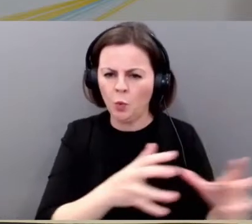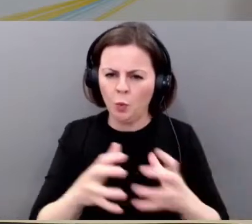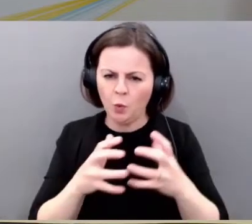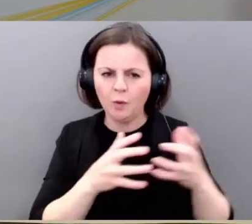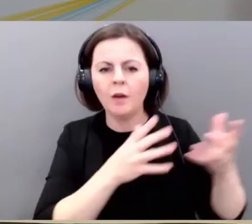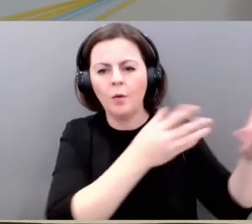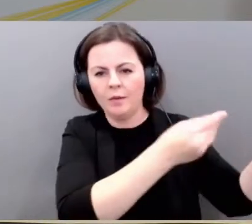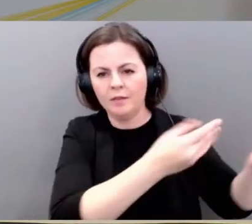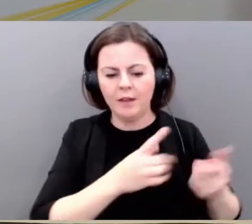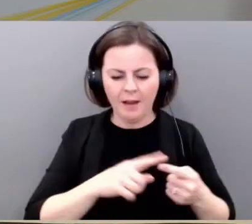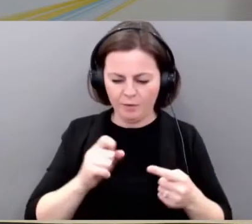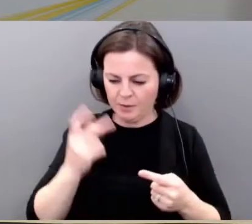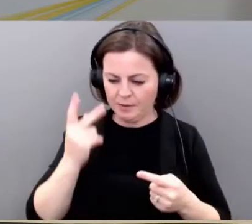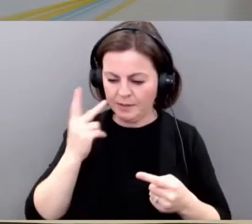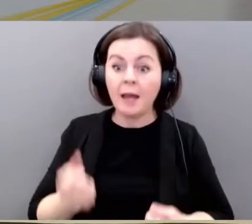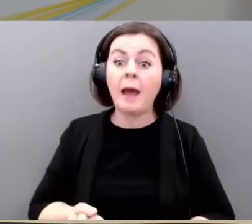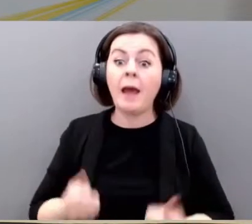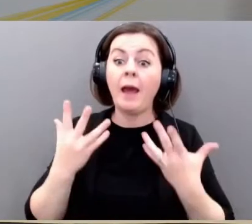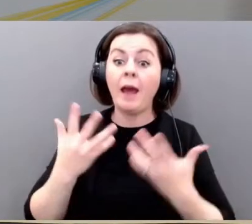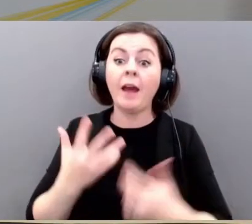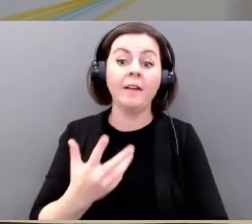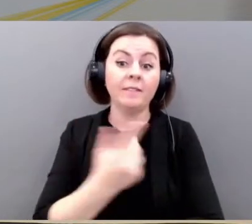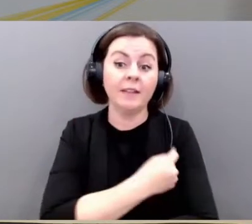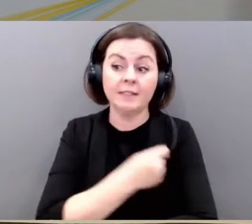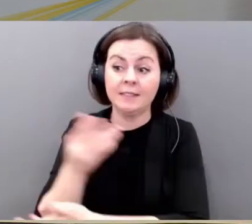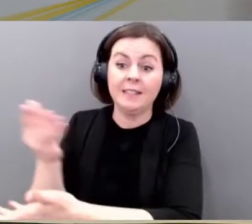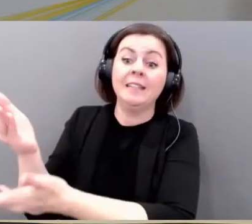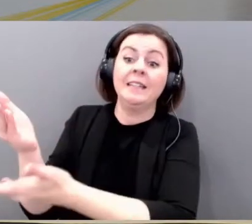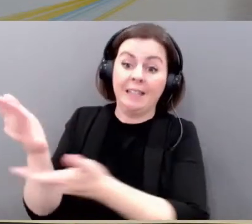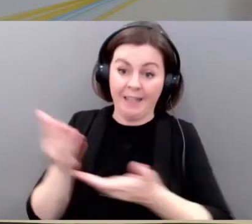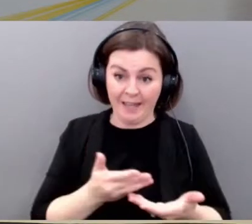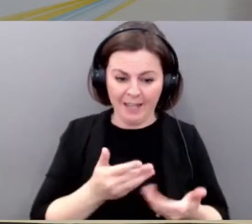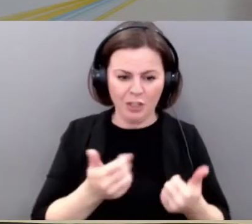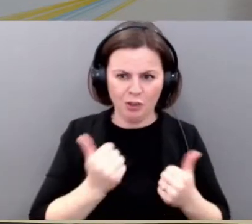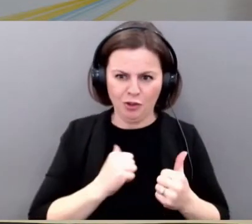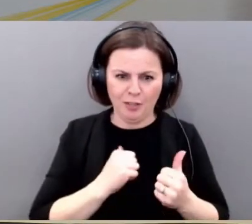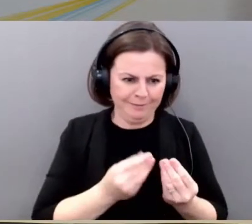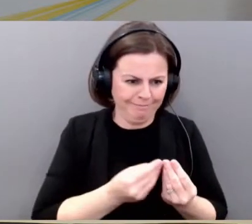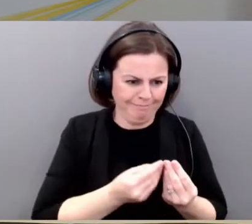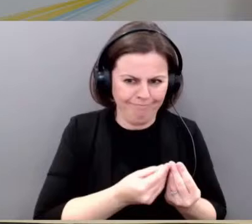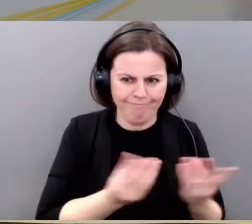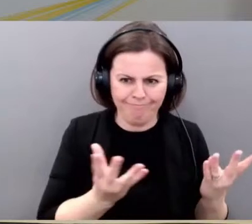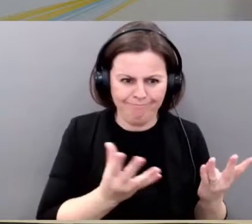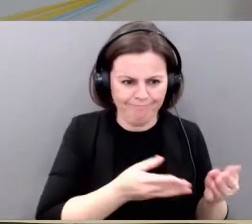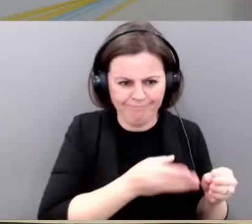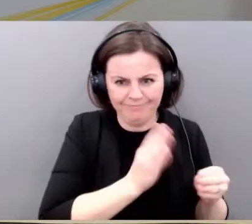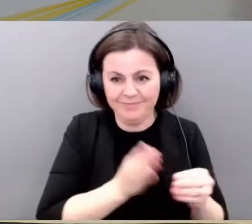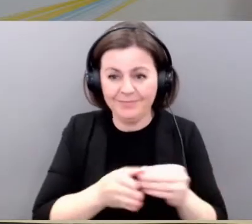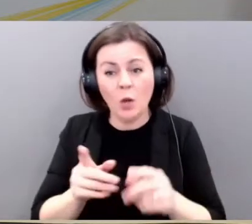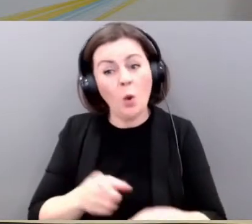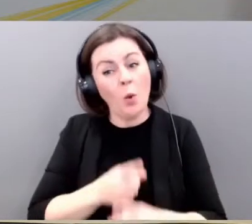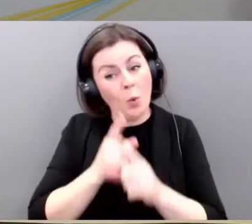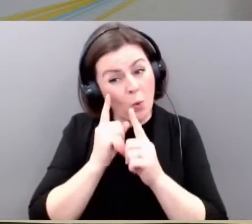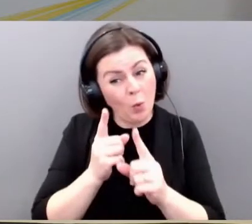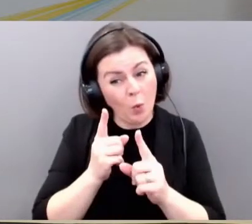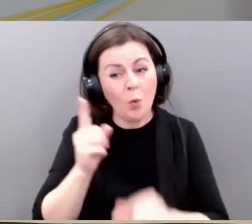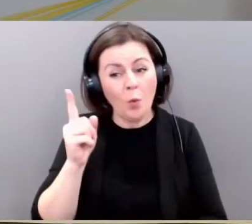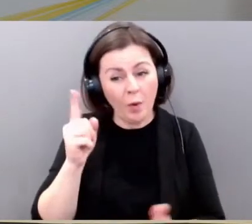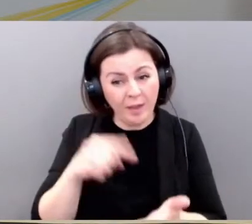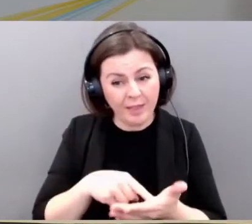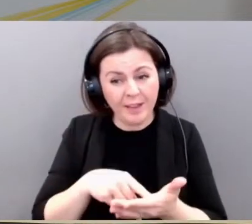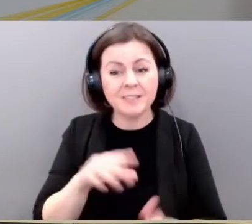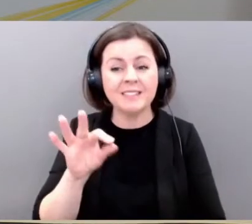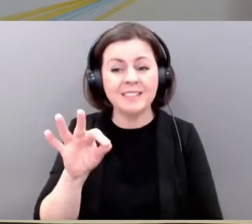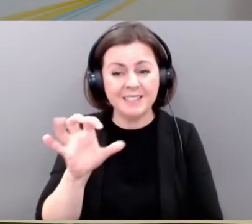vaccine we have and try to get as many people done. We hope to vaccinate close to 1,950 because that's how